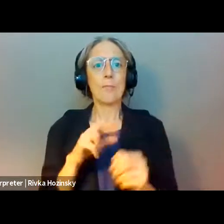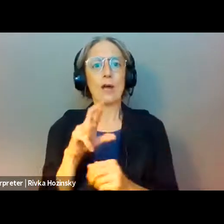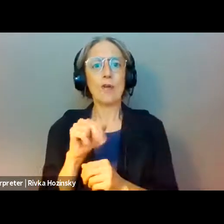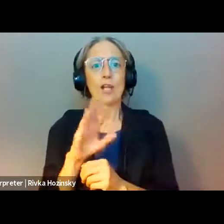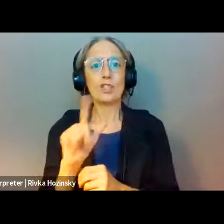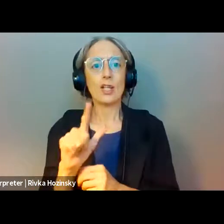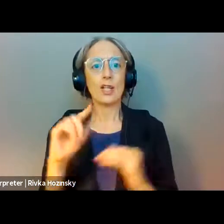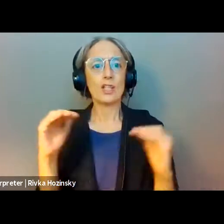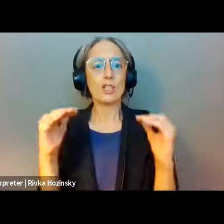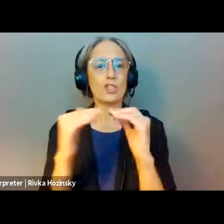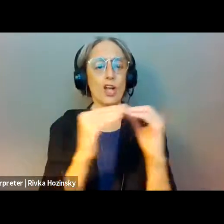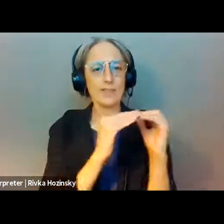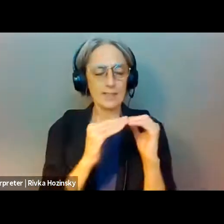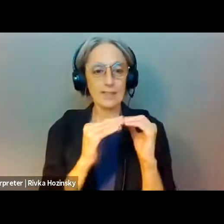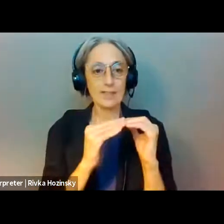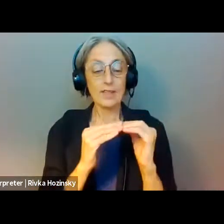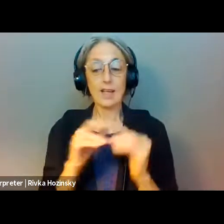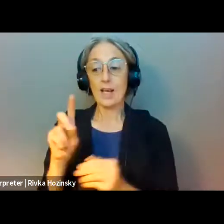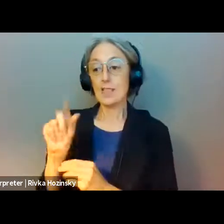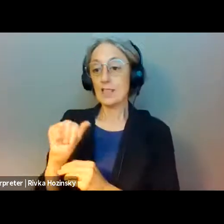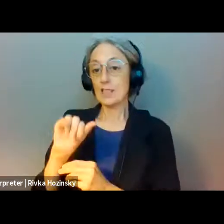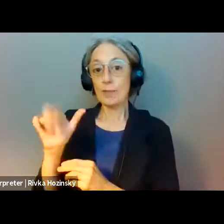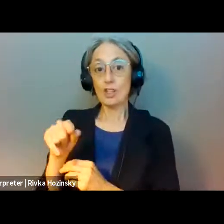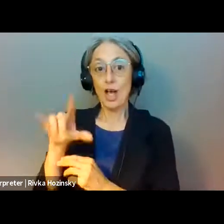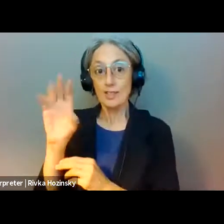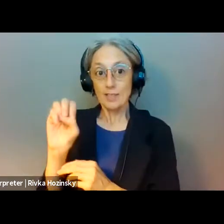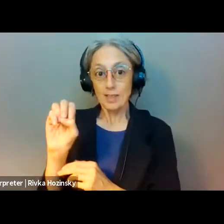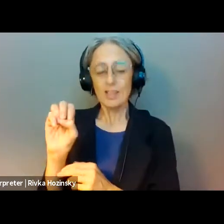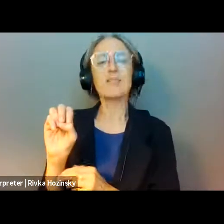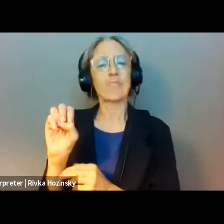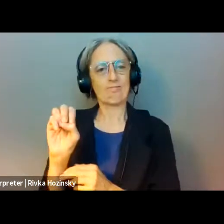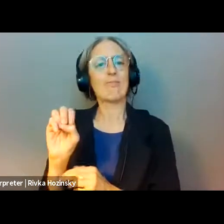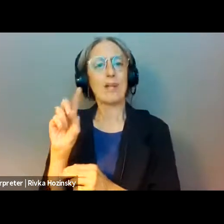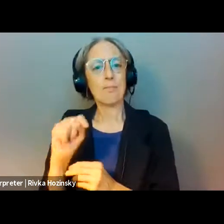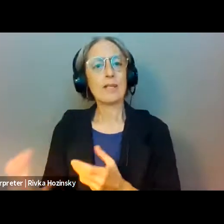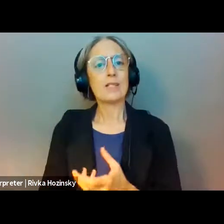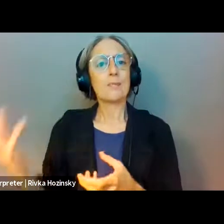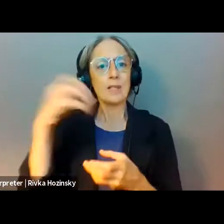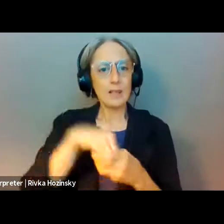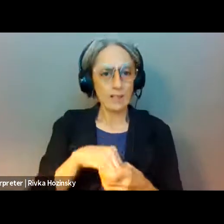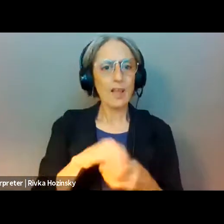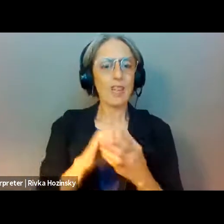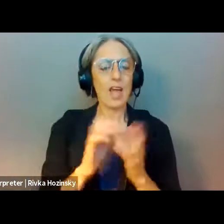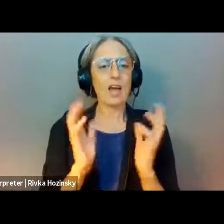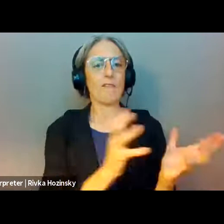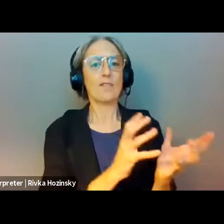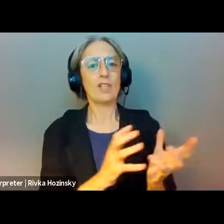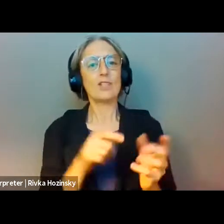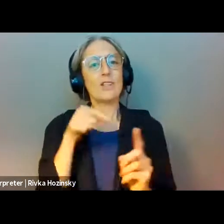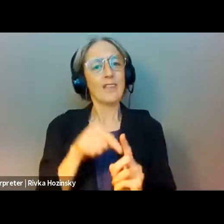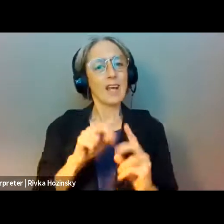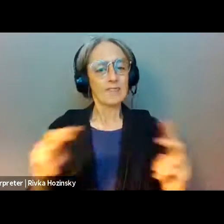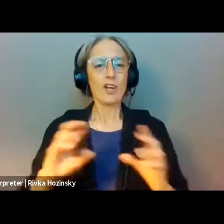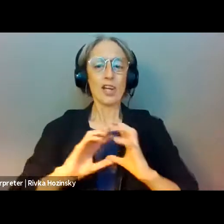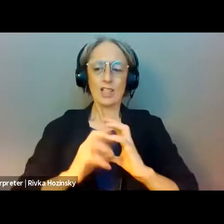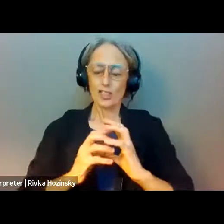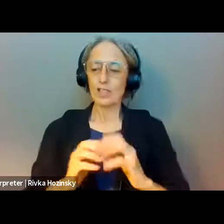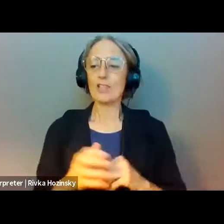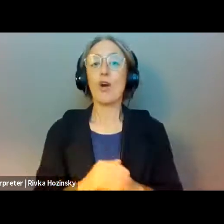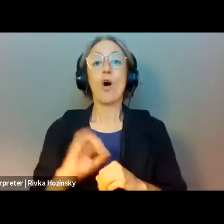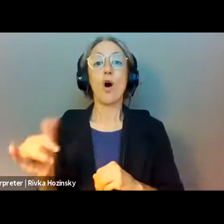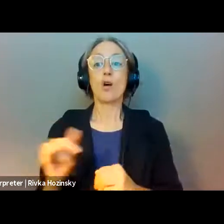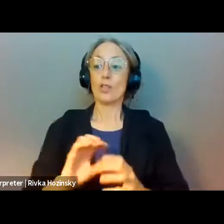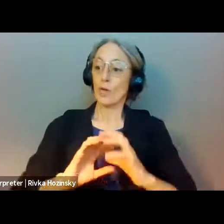that disability justice must be a part of that intersectional conversation and intersectional and